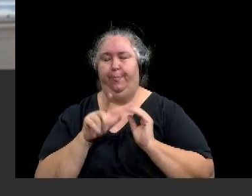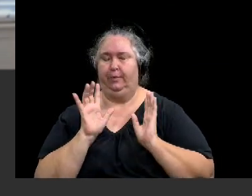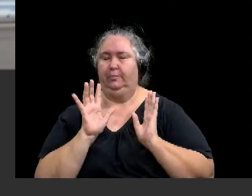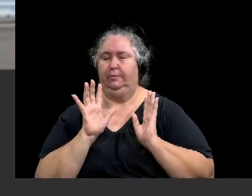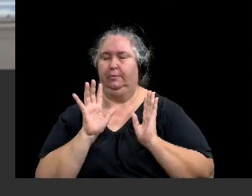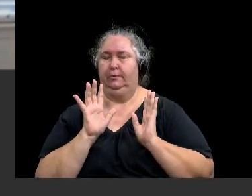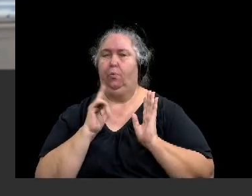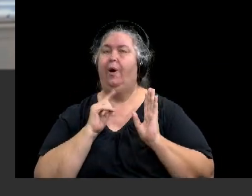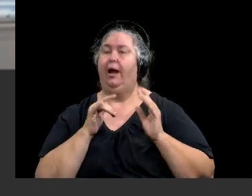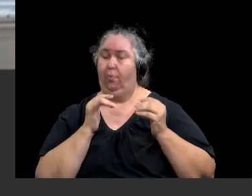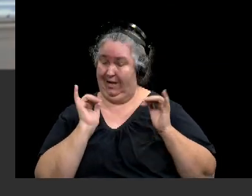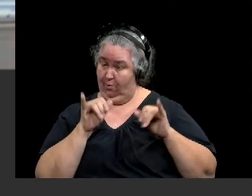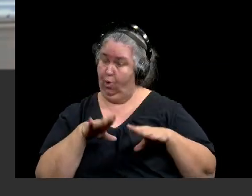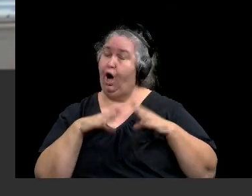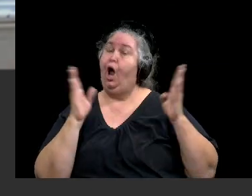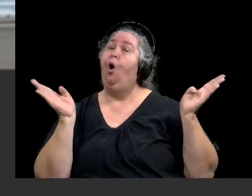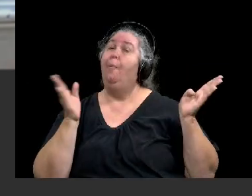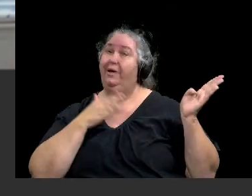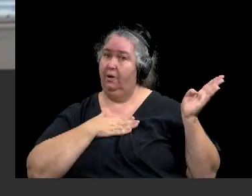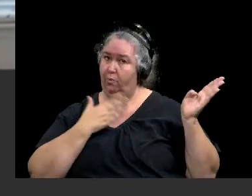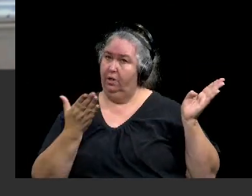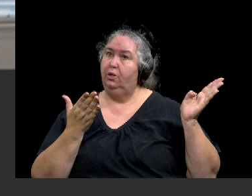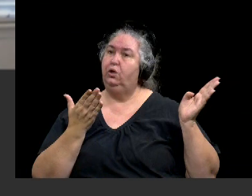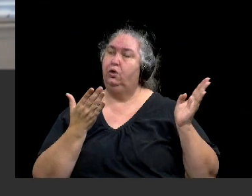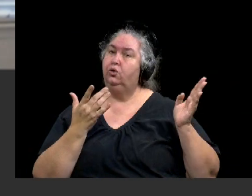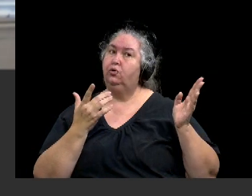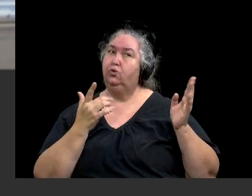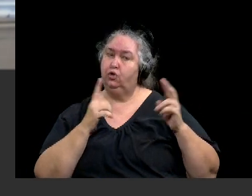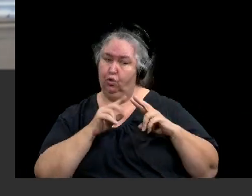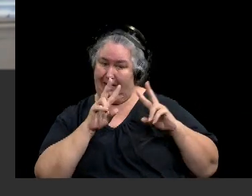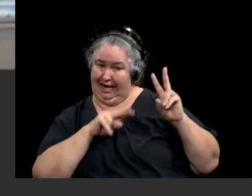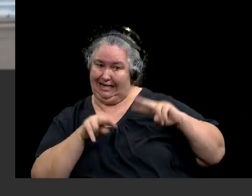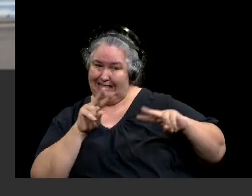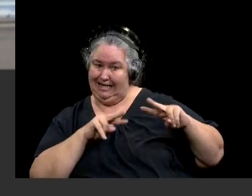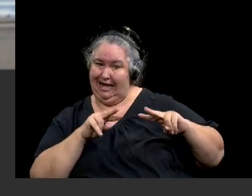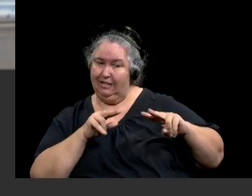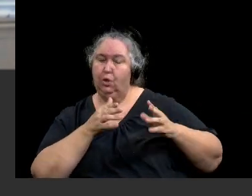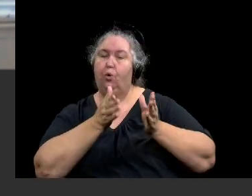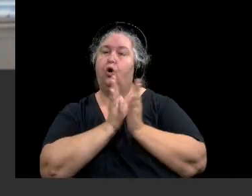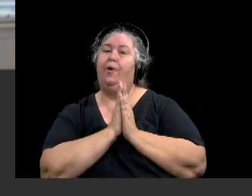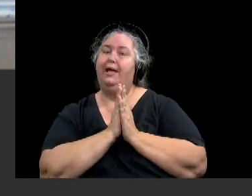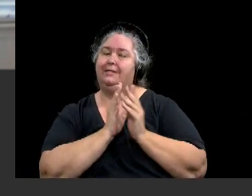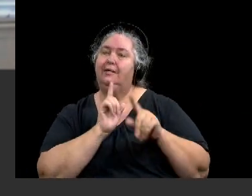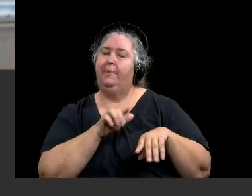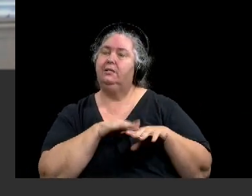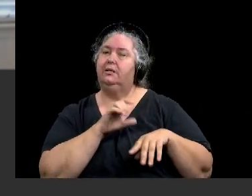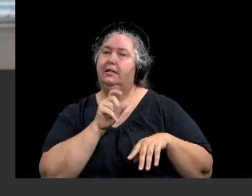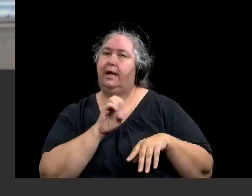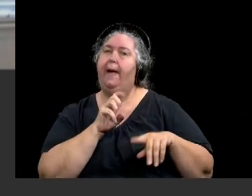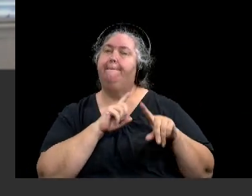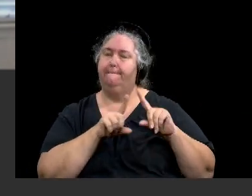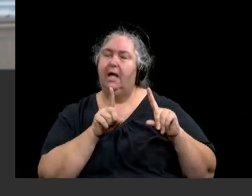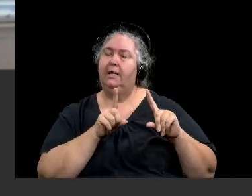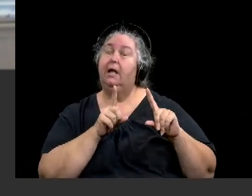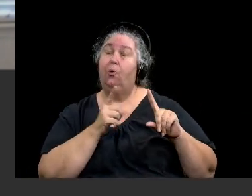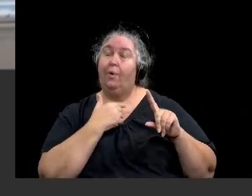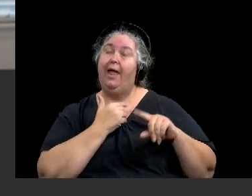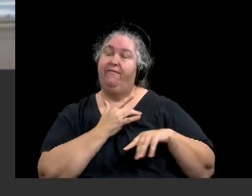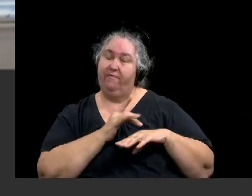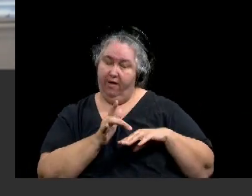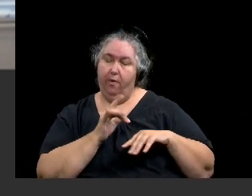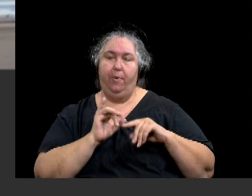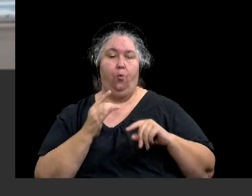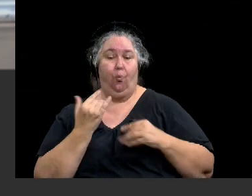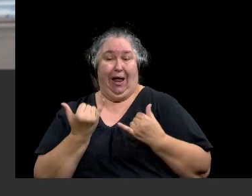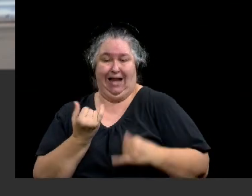remain open and willing to assess requests on a case-by-case basis. So it's something that certainly is available should they